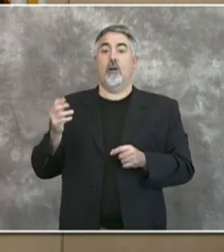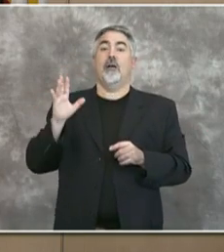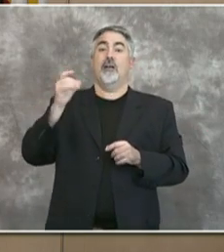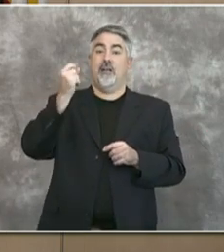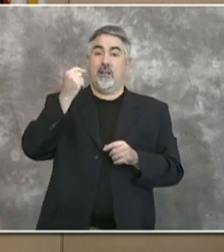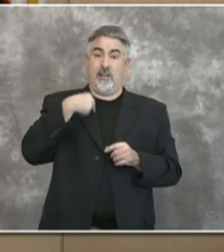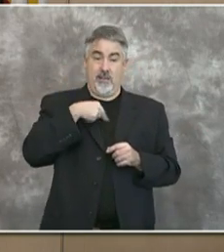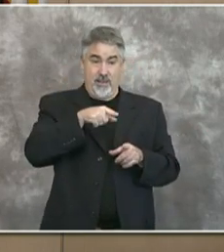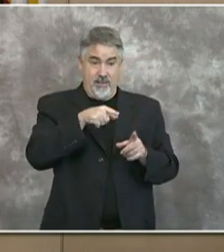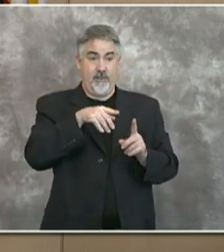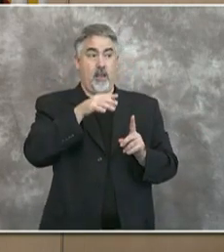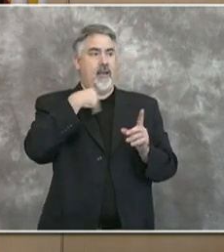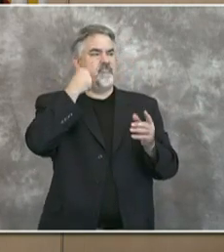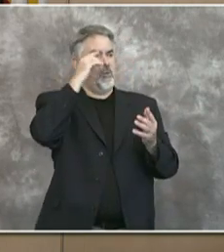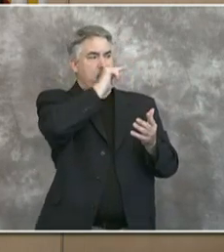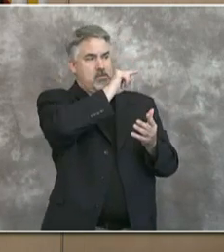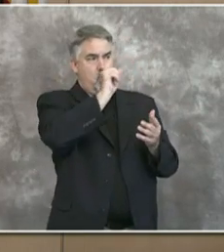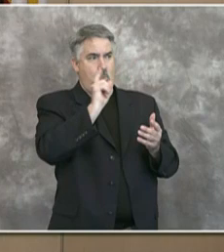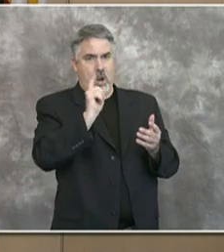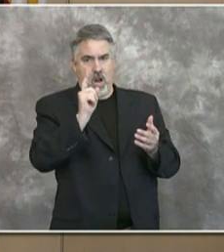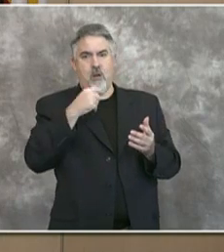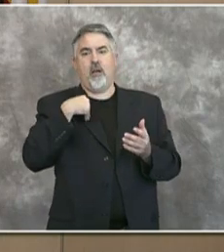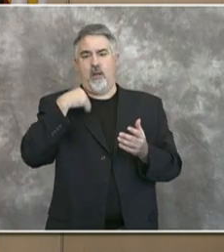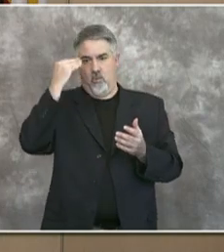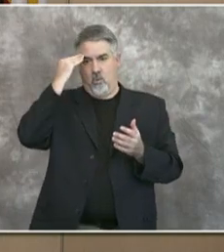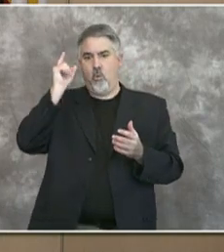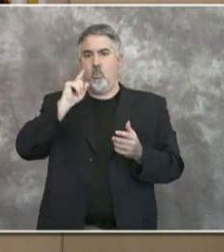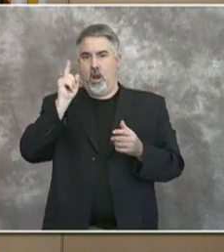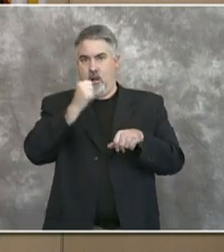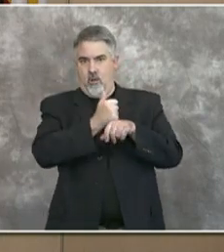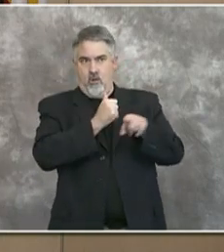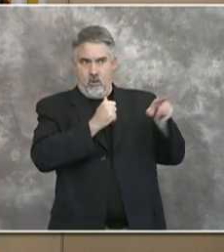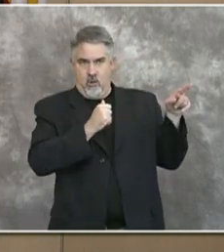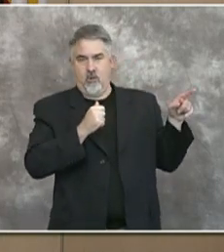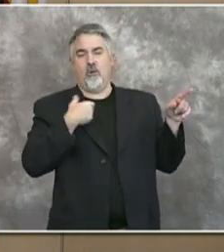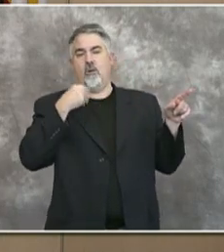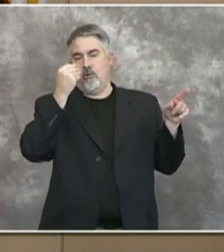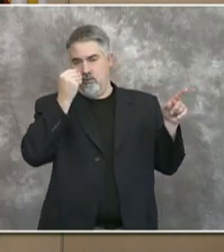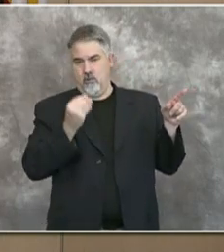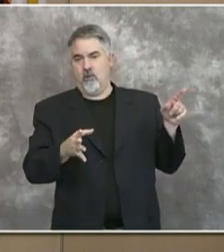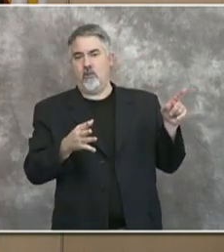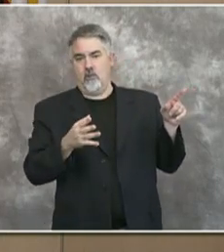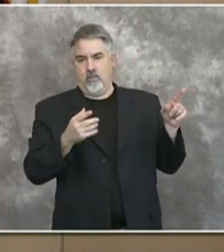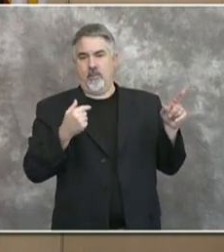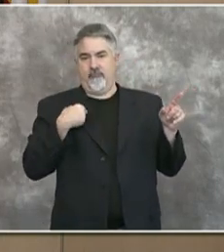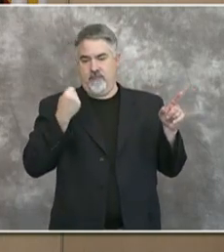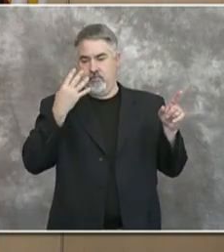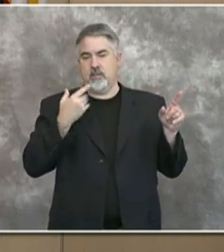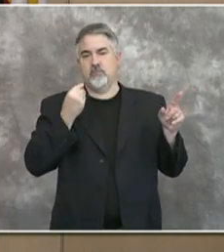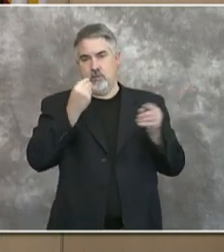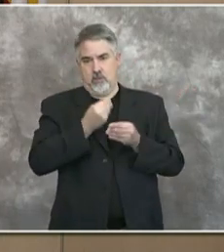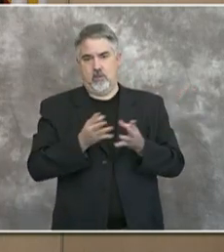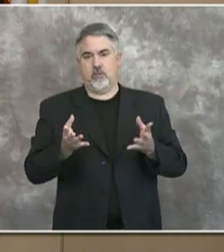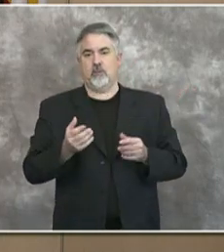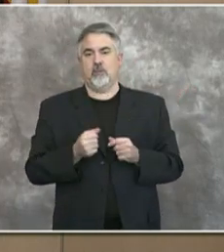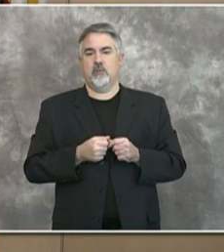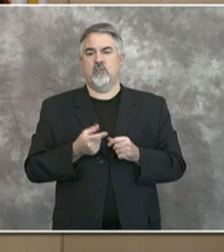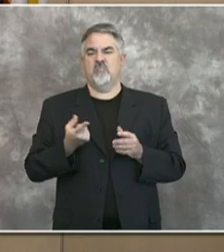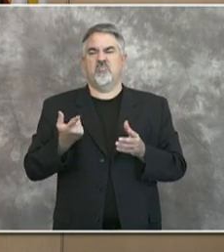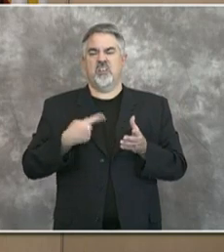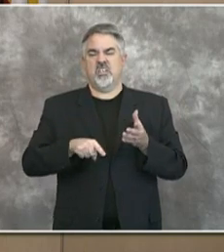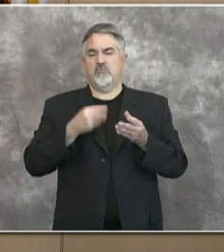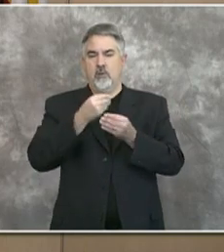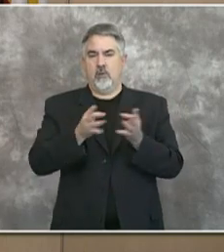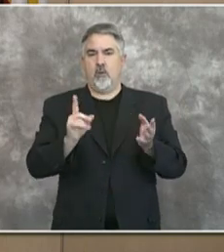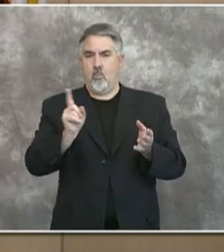permanent drive-through sites today. We will have that information available for you, hopefully next week. But in any case,